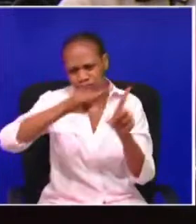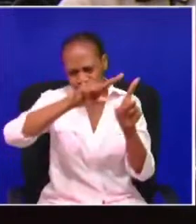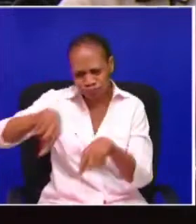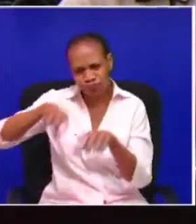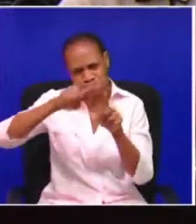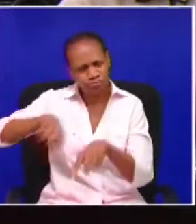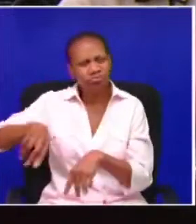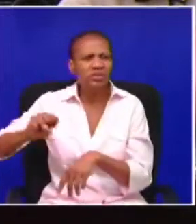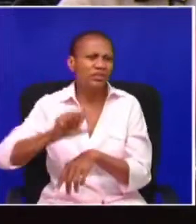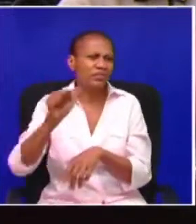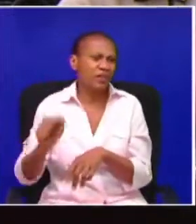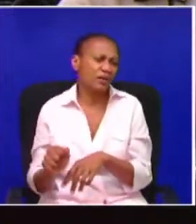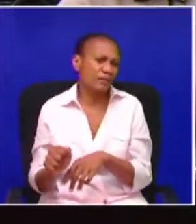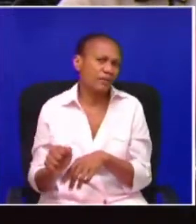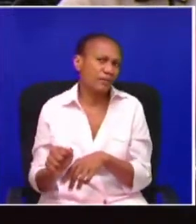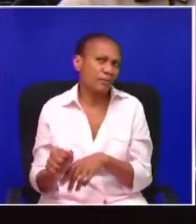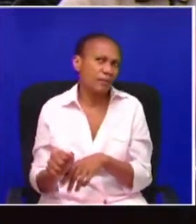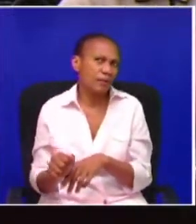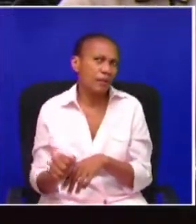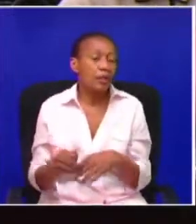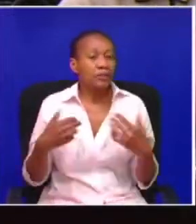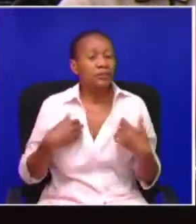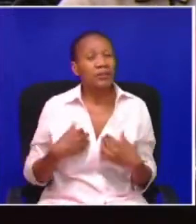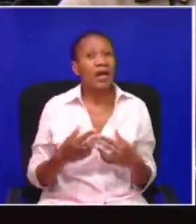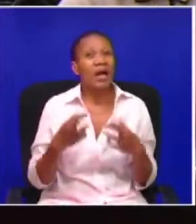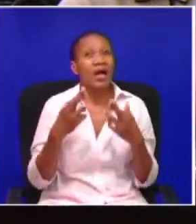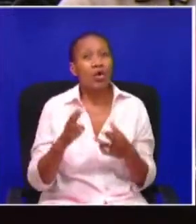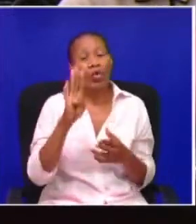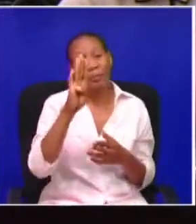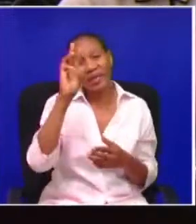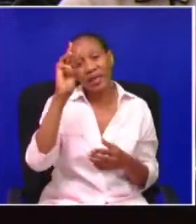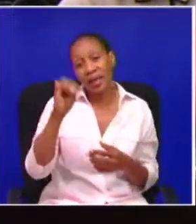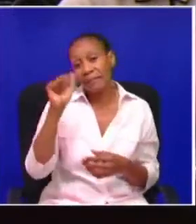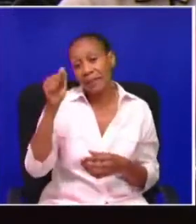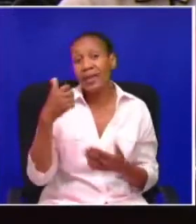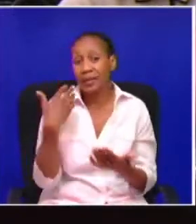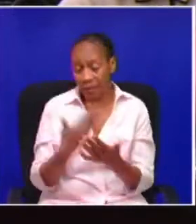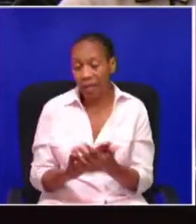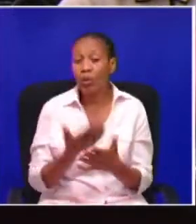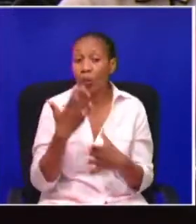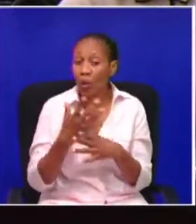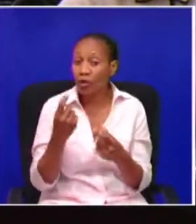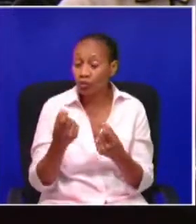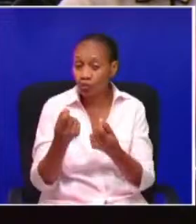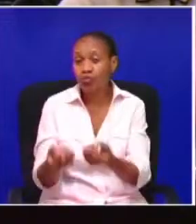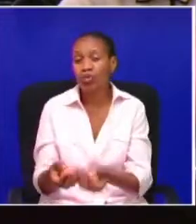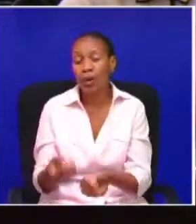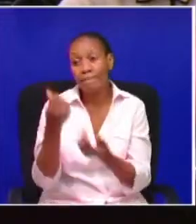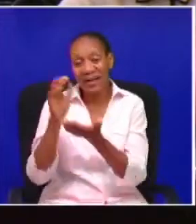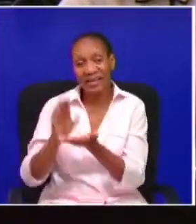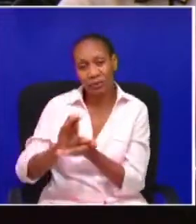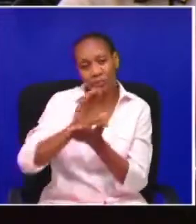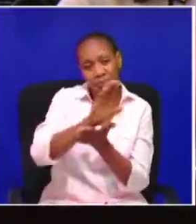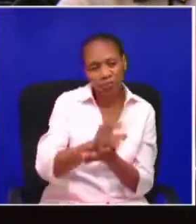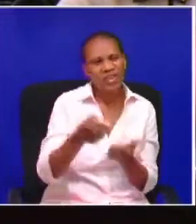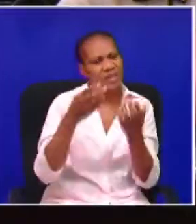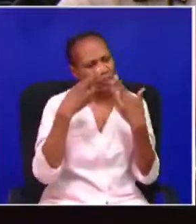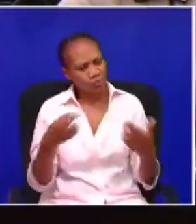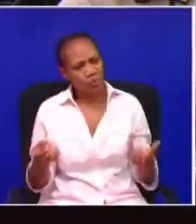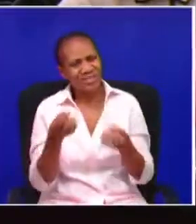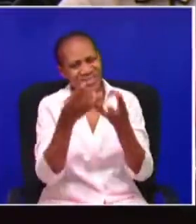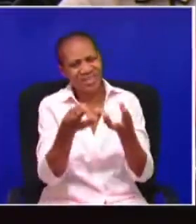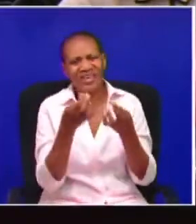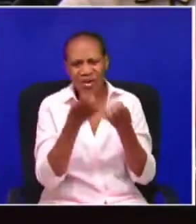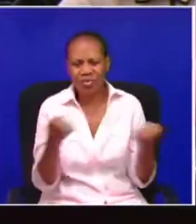alone. However, for the BMA to fully deliver on its mandate, it needs to be properly funded and equipped in terms of